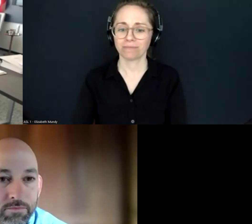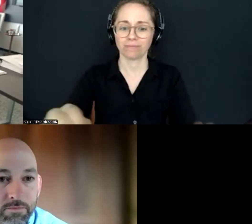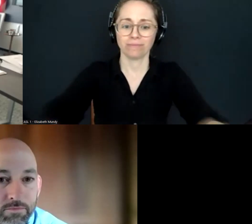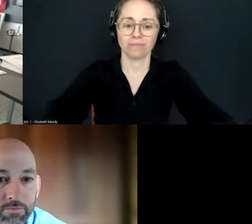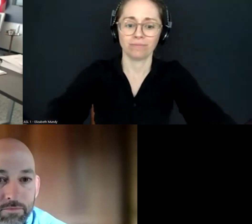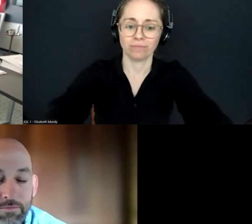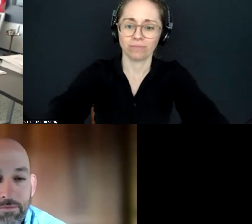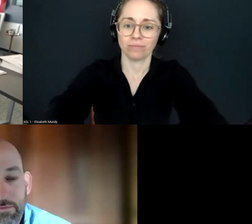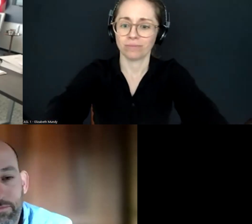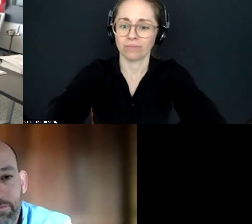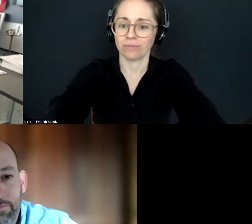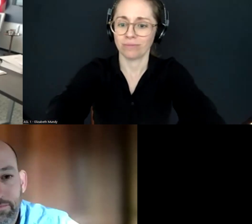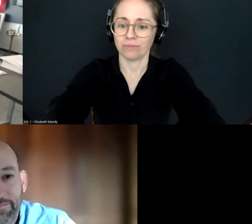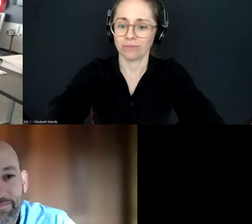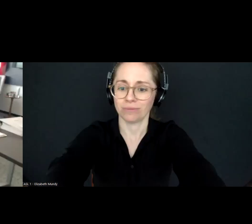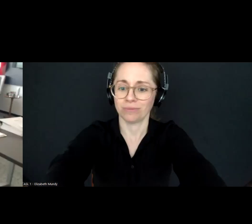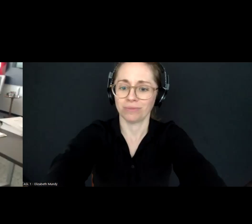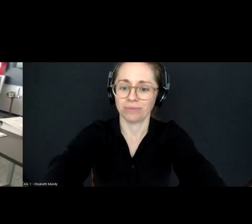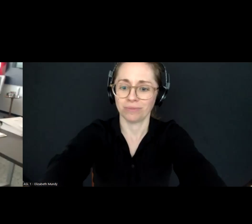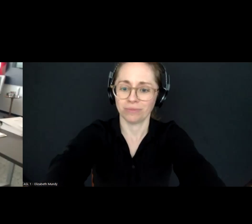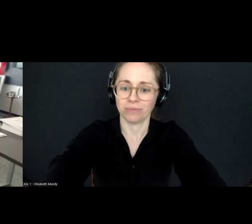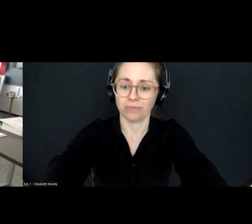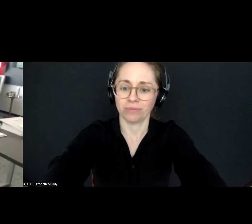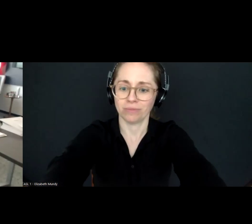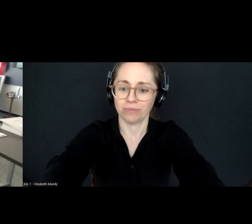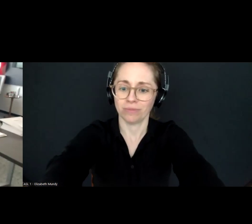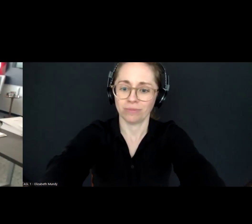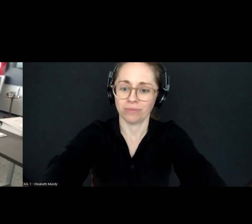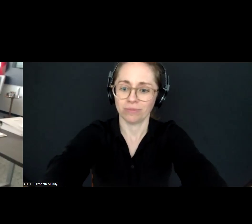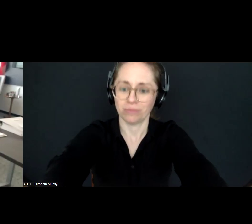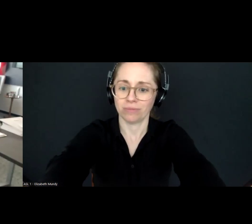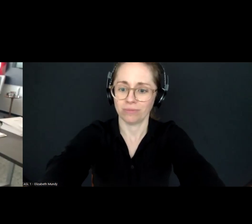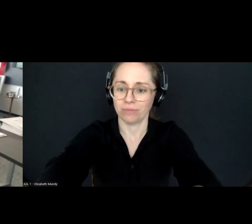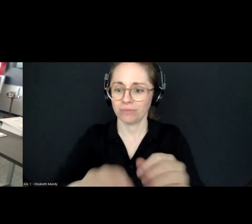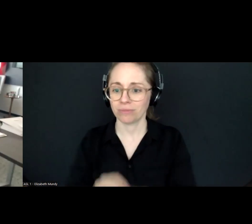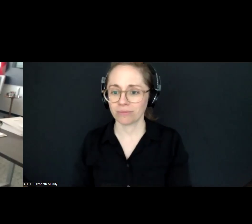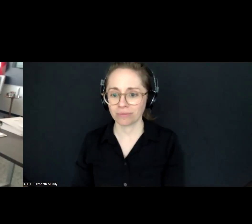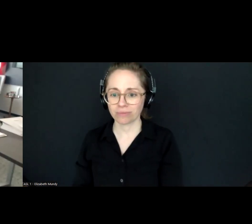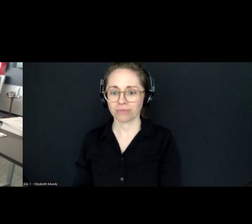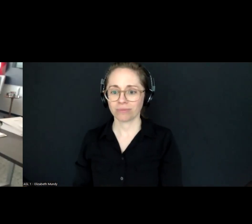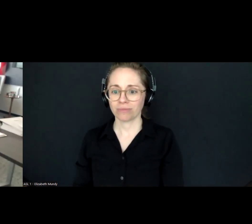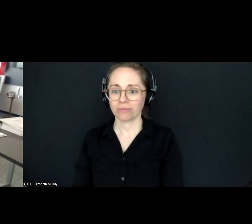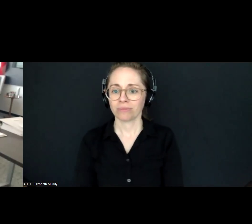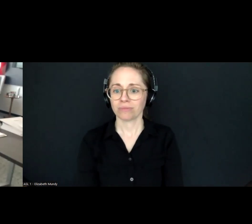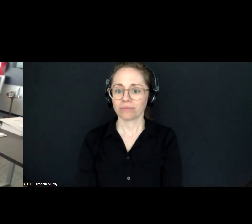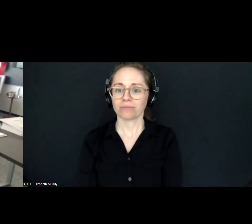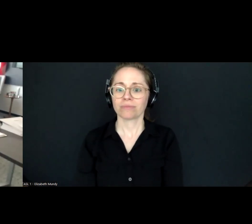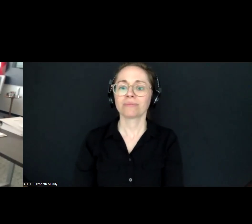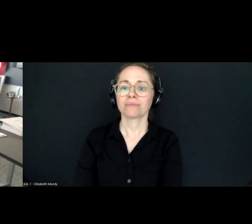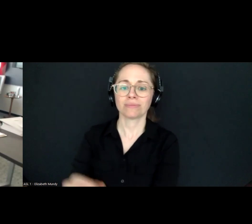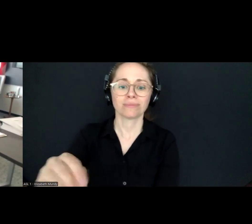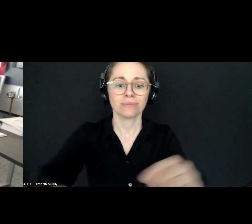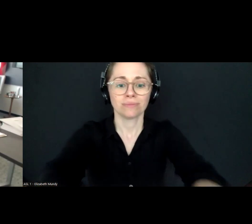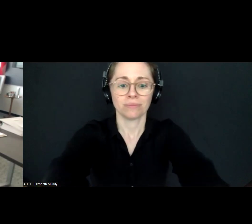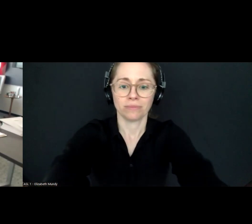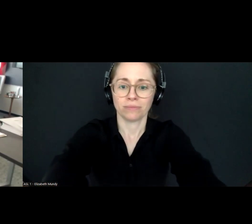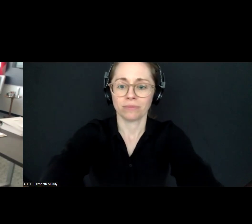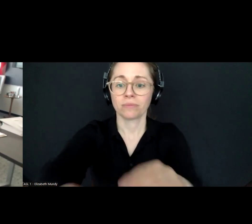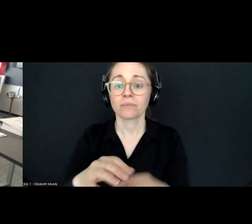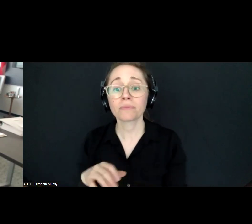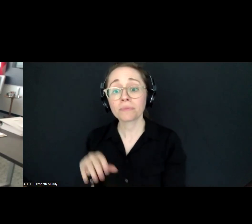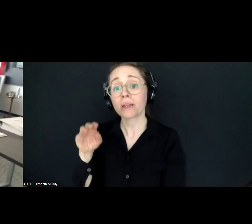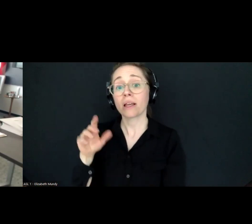Okay, and then, sorry, I had a bunch of notes and I'm just making sure I just go through them. Also on the LTSS piece,